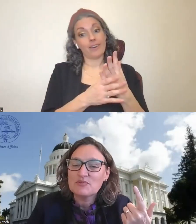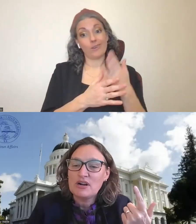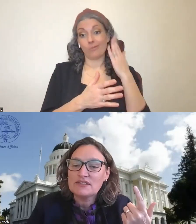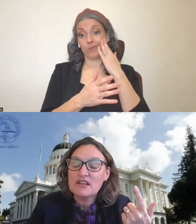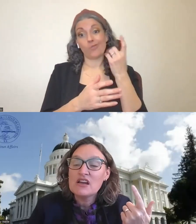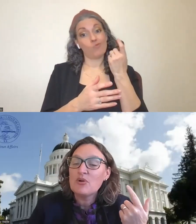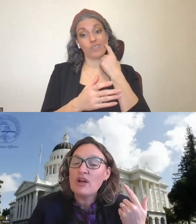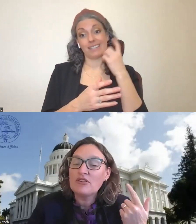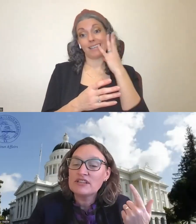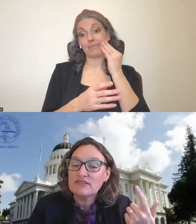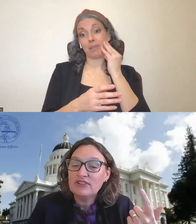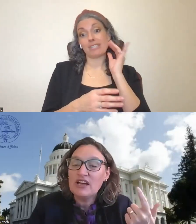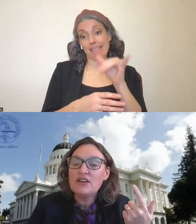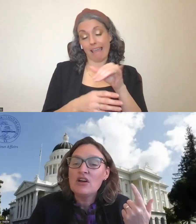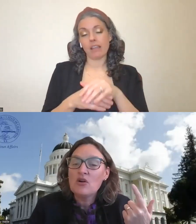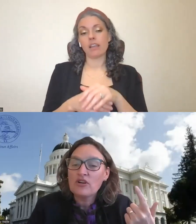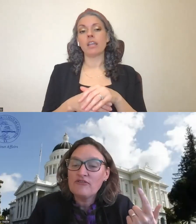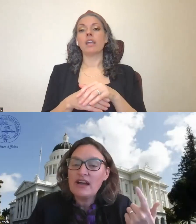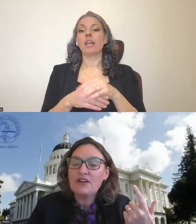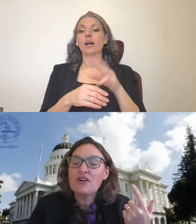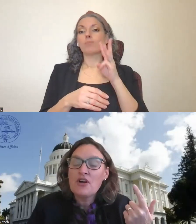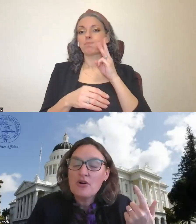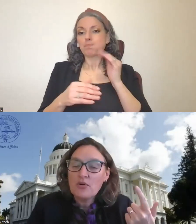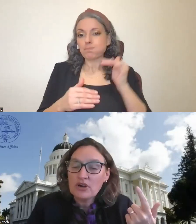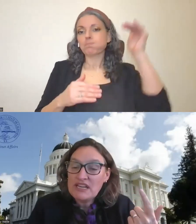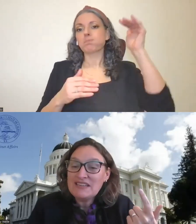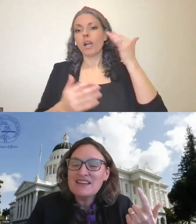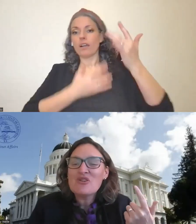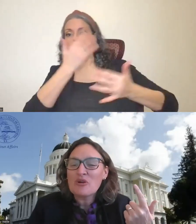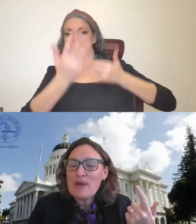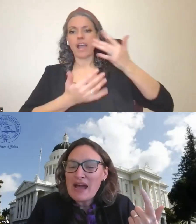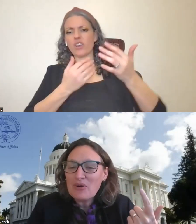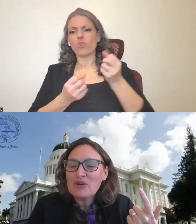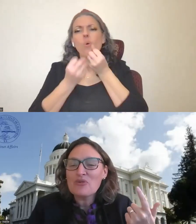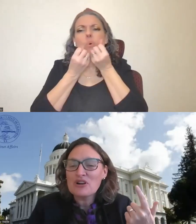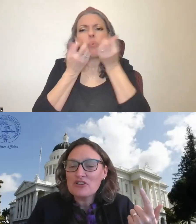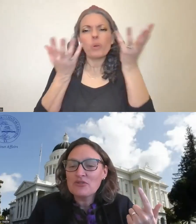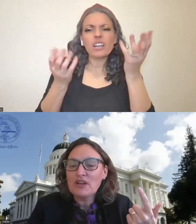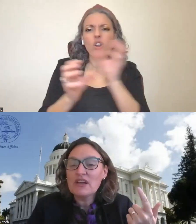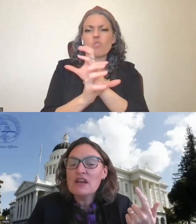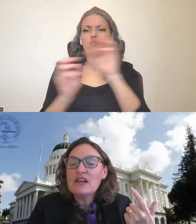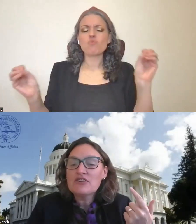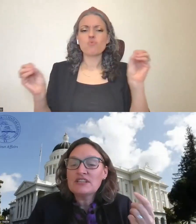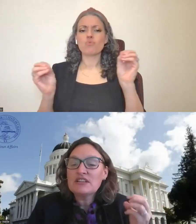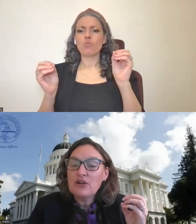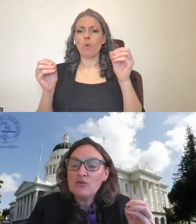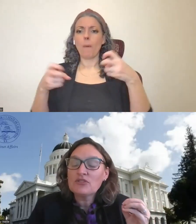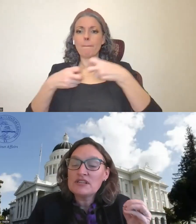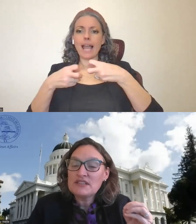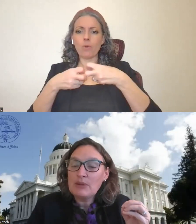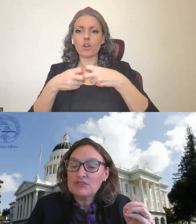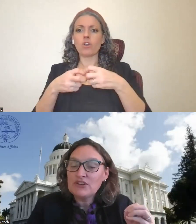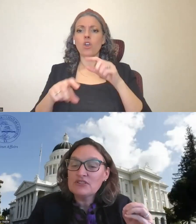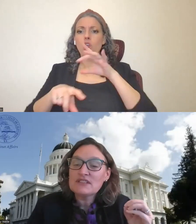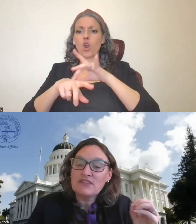and response, but whether it's a flood or a fire or heat or power or an earthquake, increasingly older